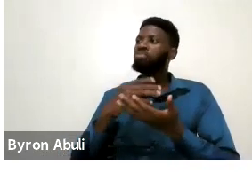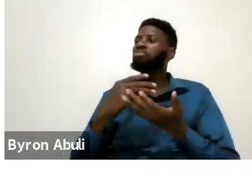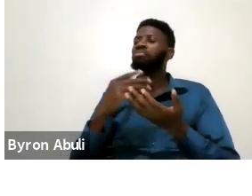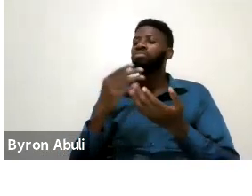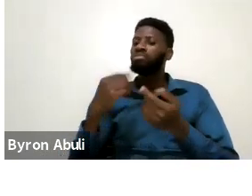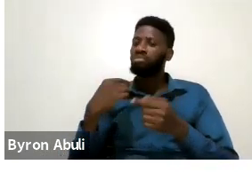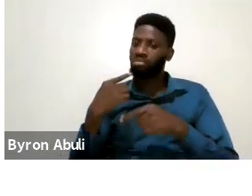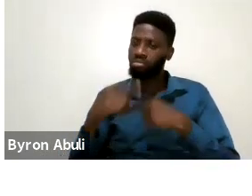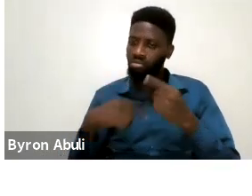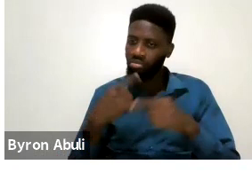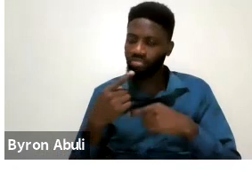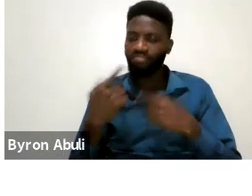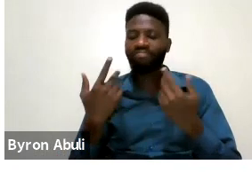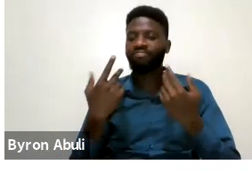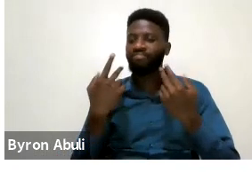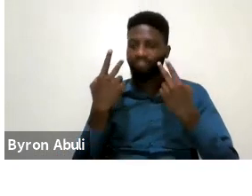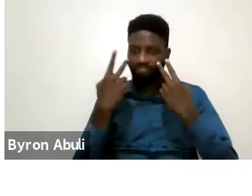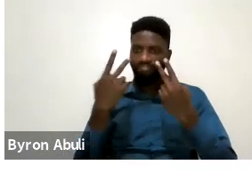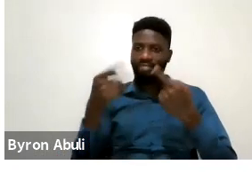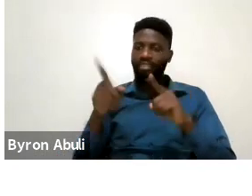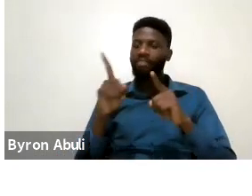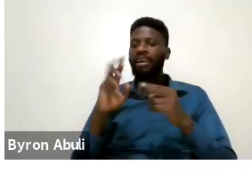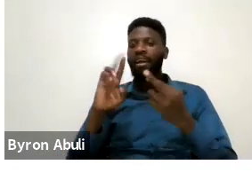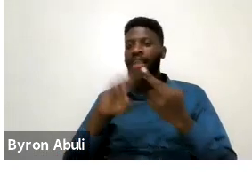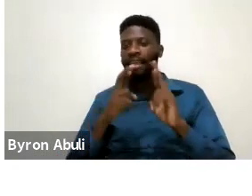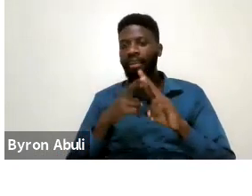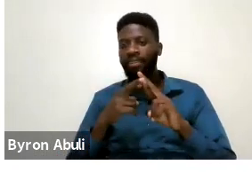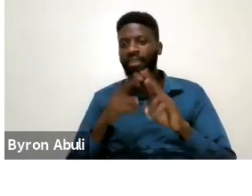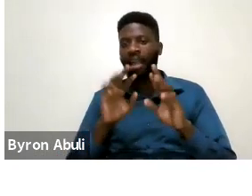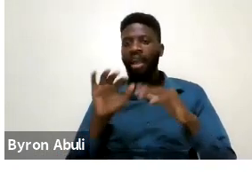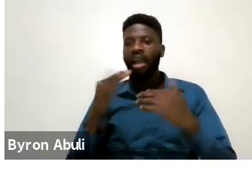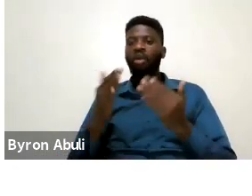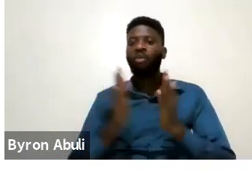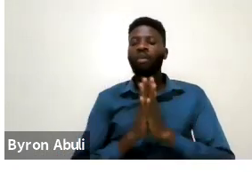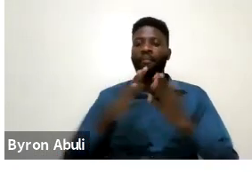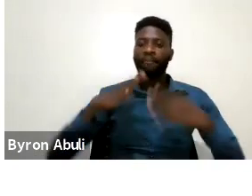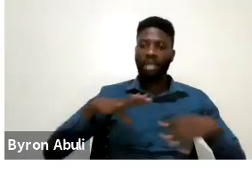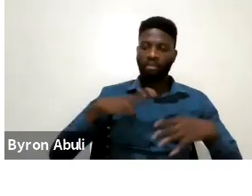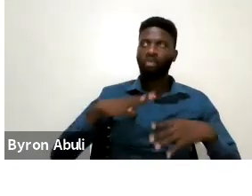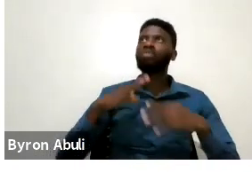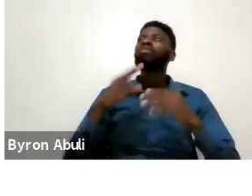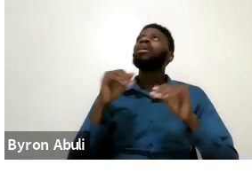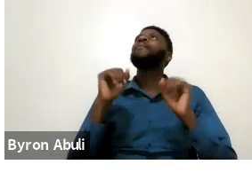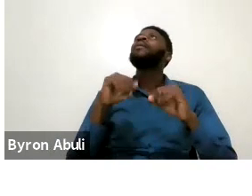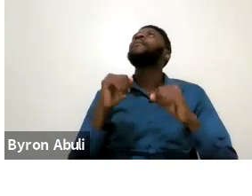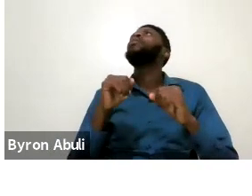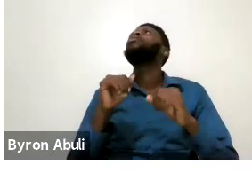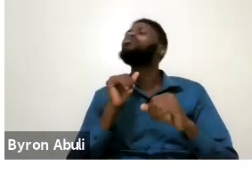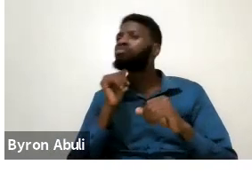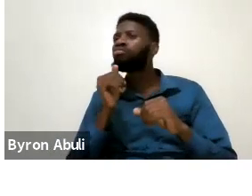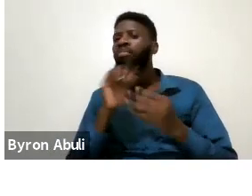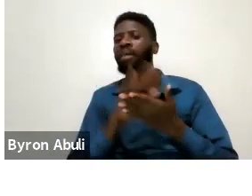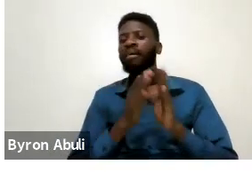yourself in terms of how you relate to issues, relate to people, so that you come across as that person who is